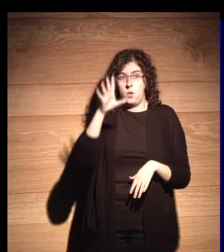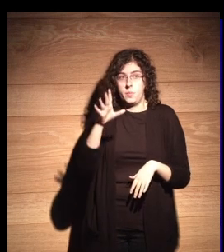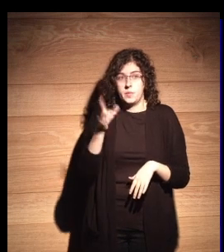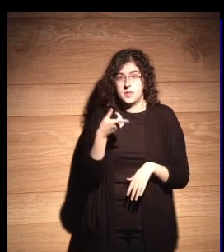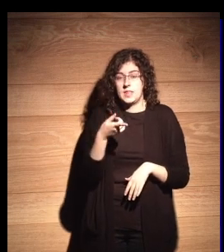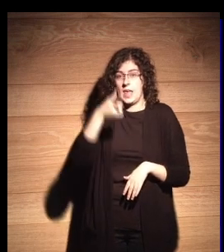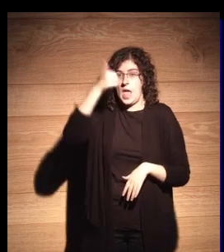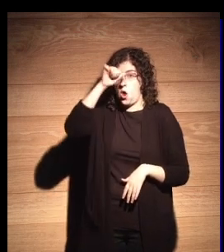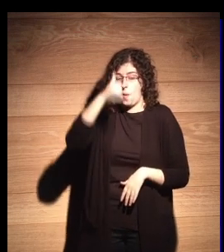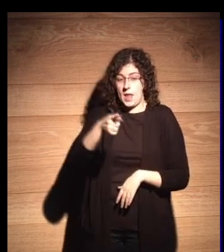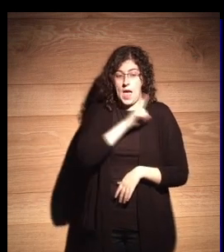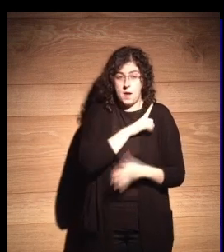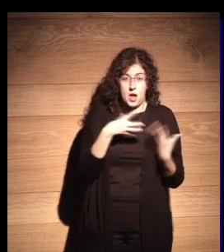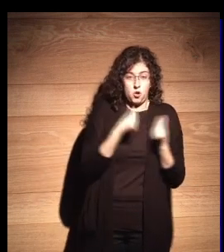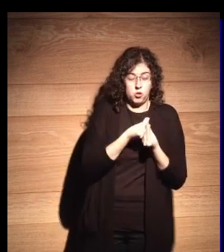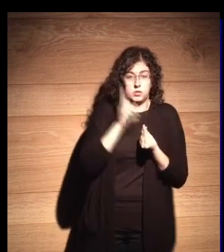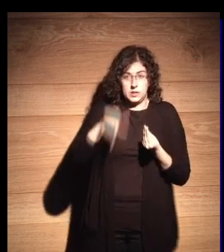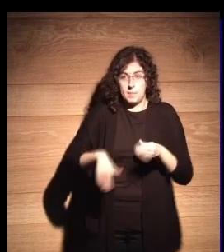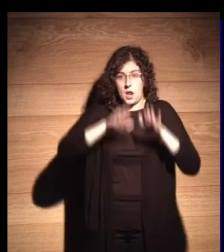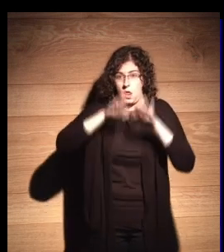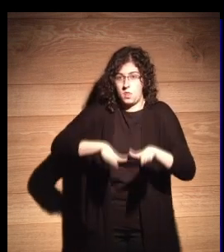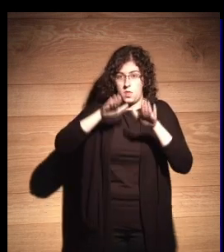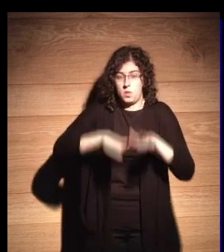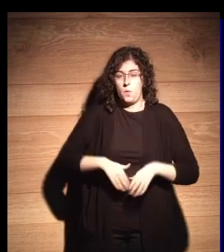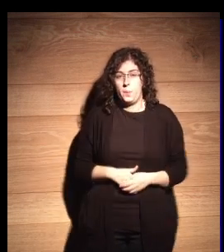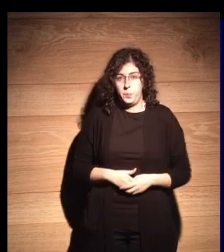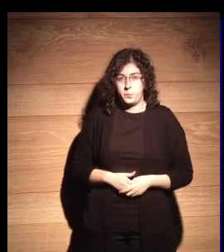was, their country had